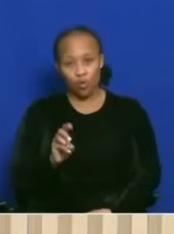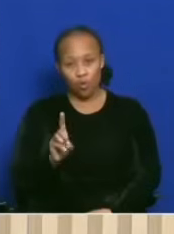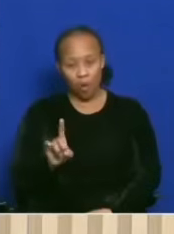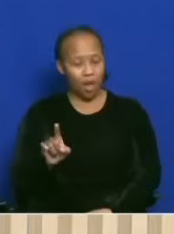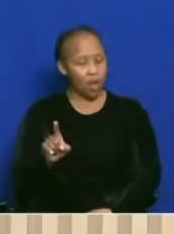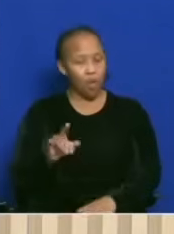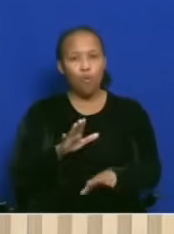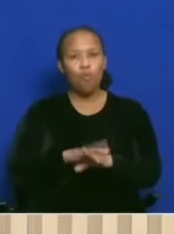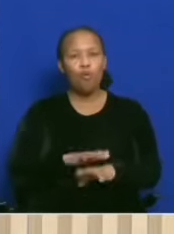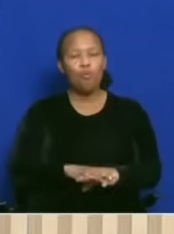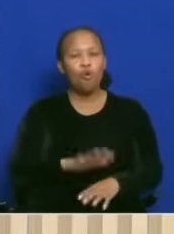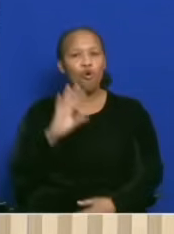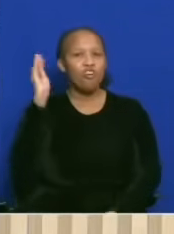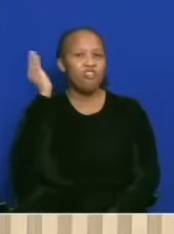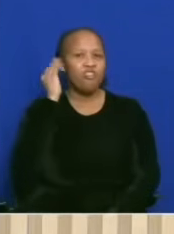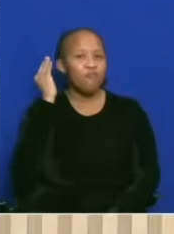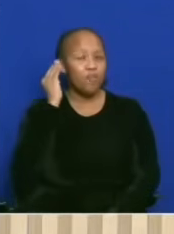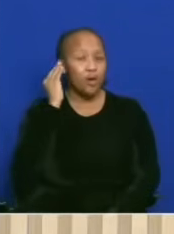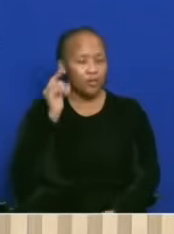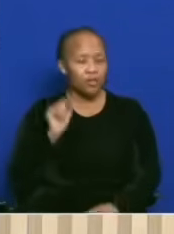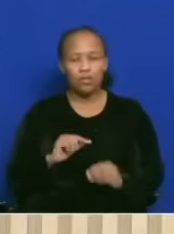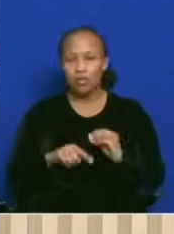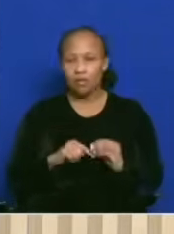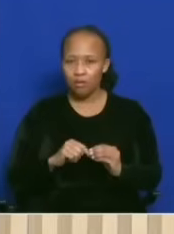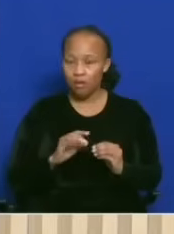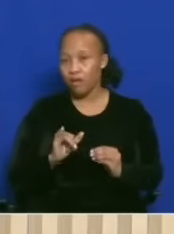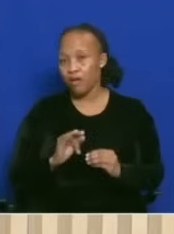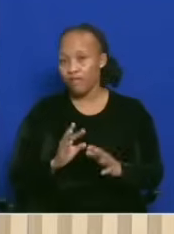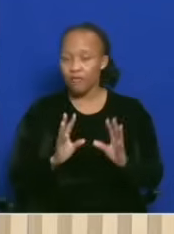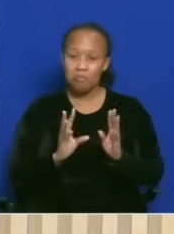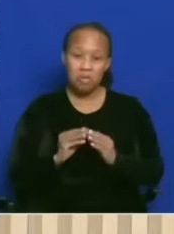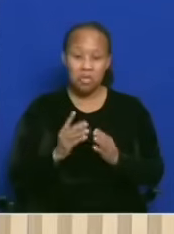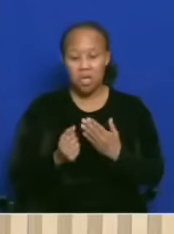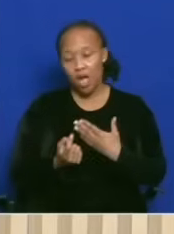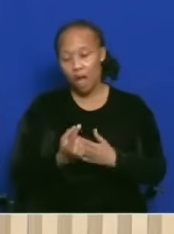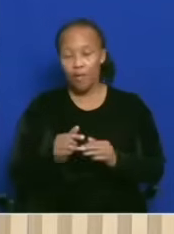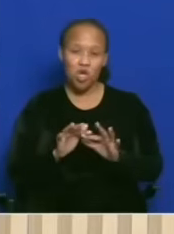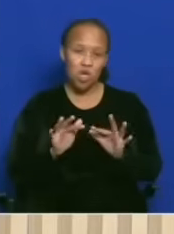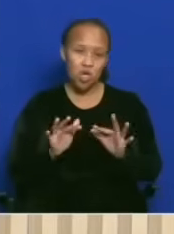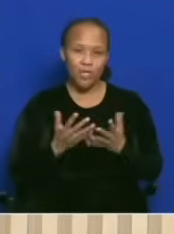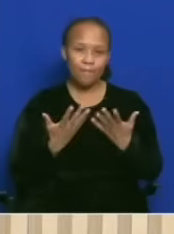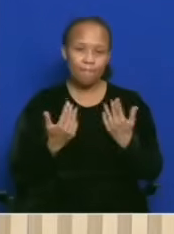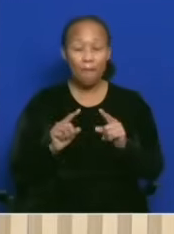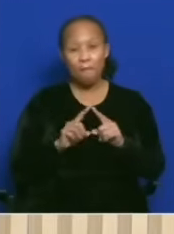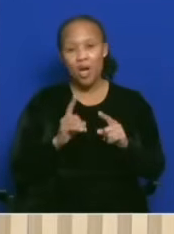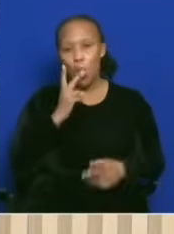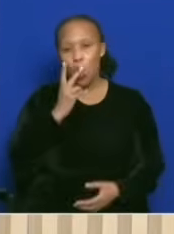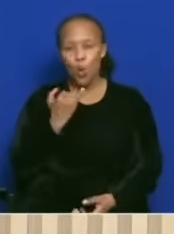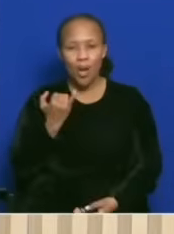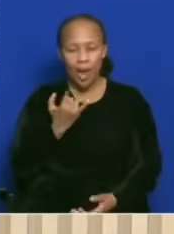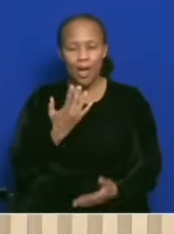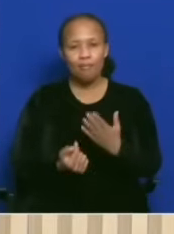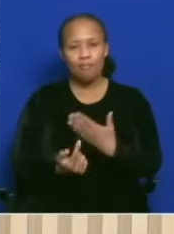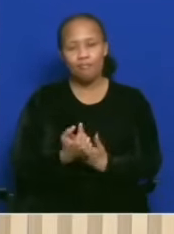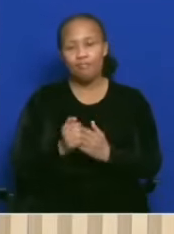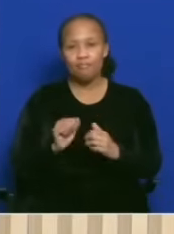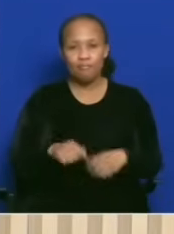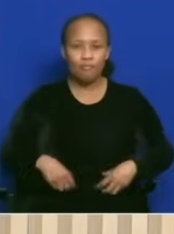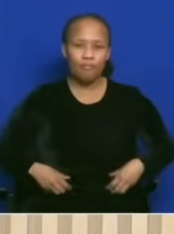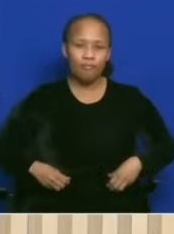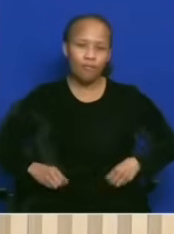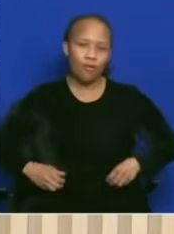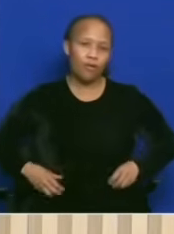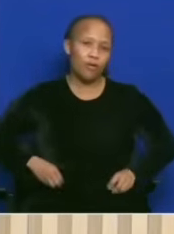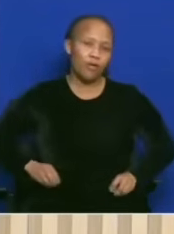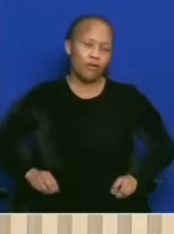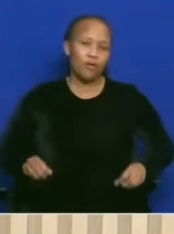meeting may or may not have taken place. It seems to have taken place. There's a short interregnum of a couple